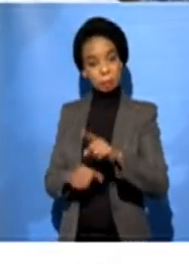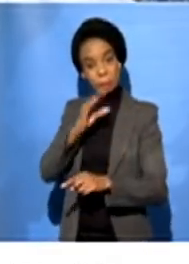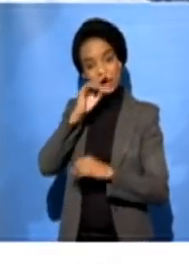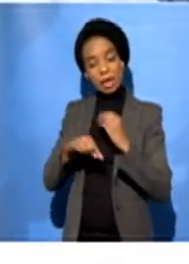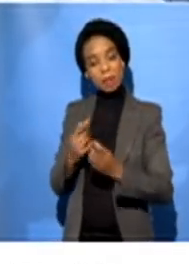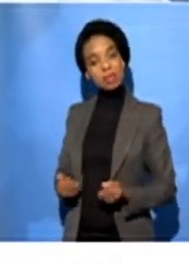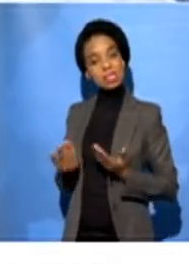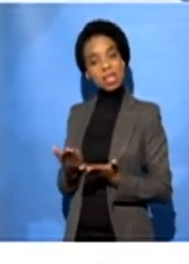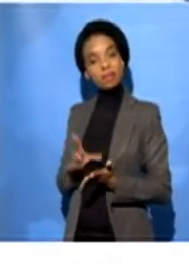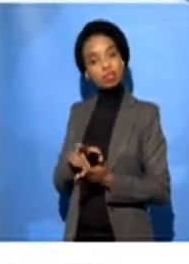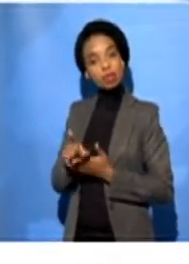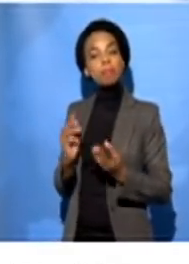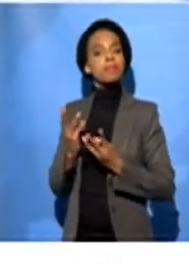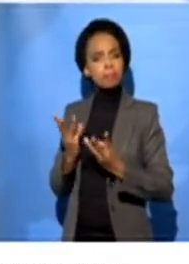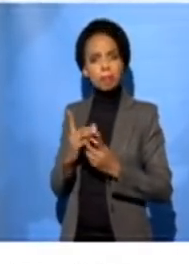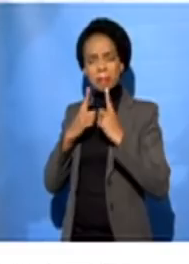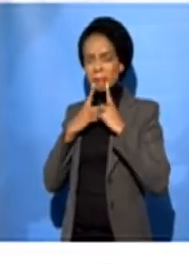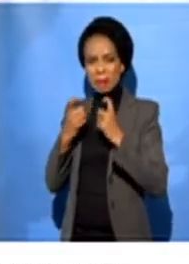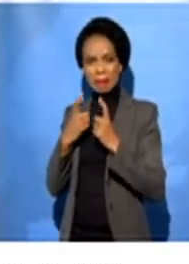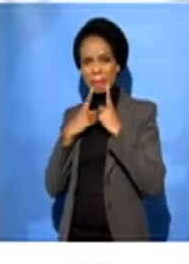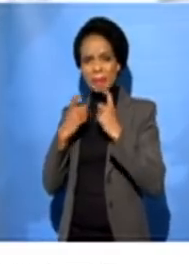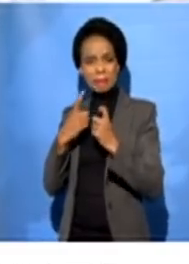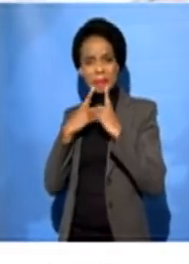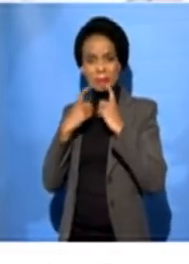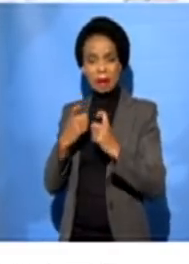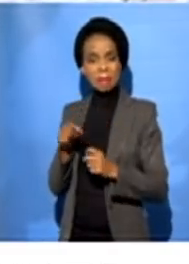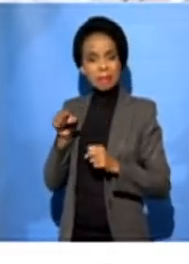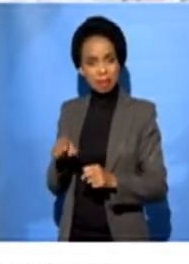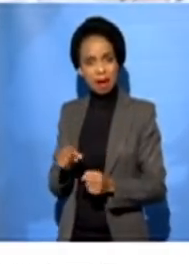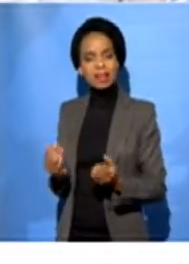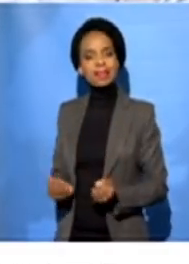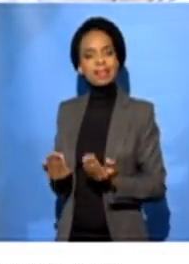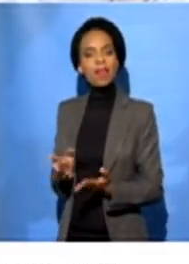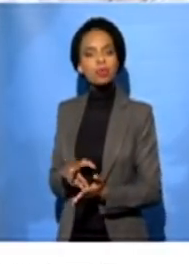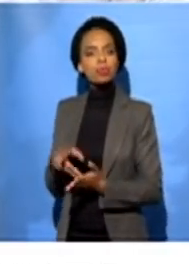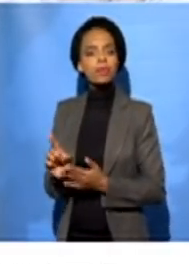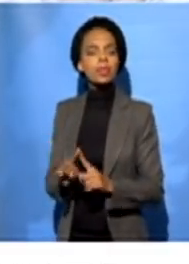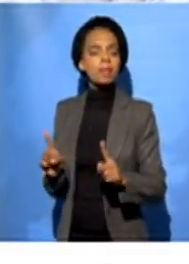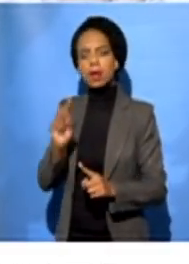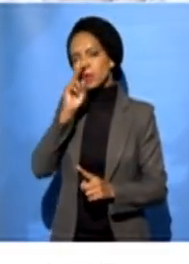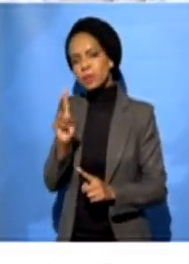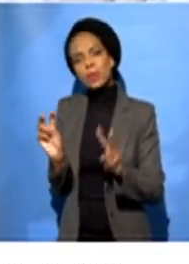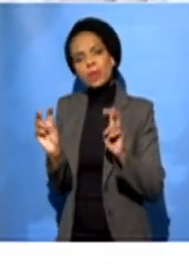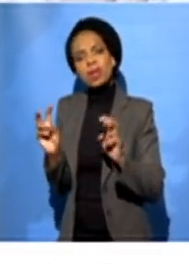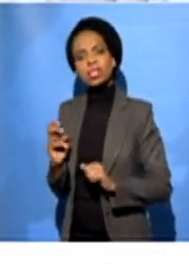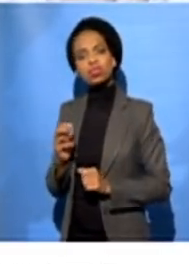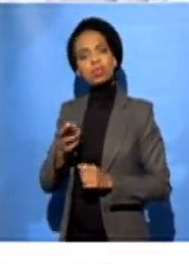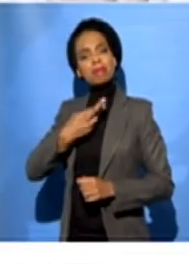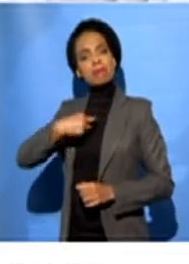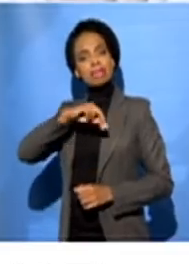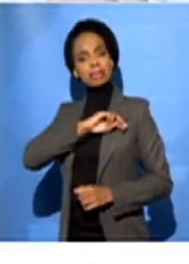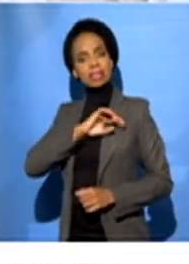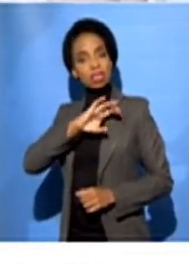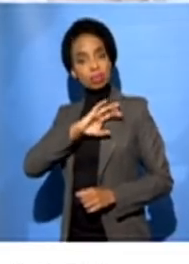people are complaining about it, but there's Forum for Service Delivery. And when you look at the issue of religion and Christianity, there's the